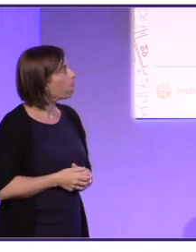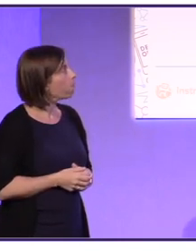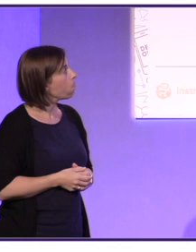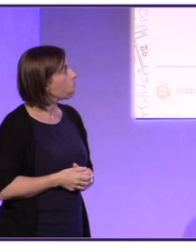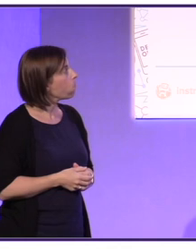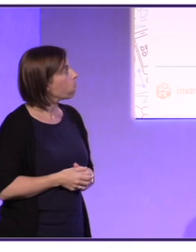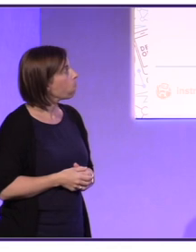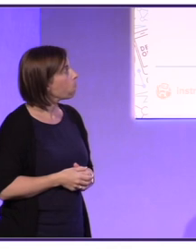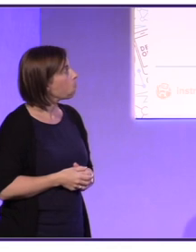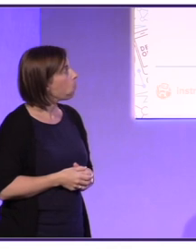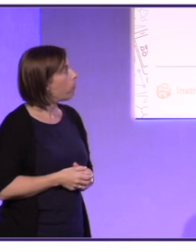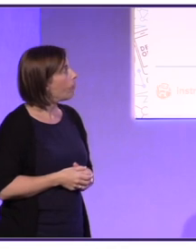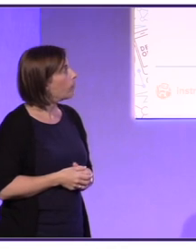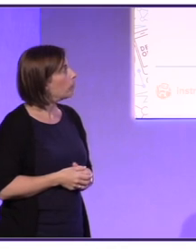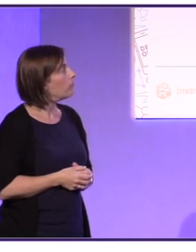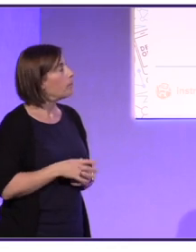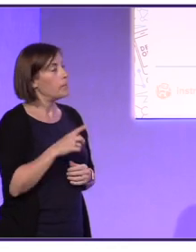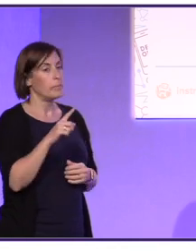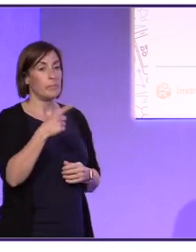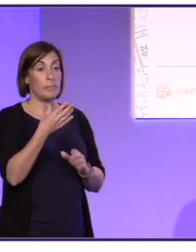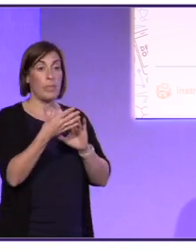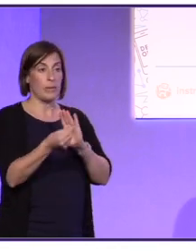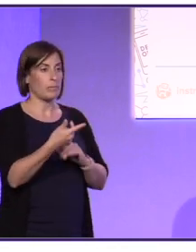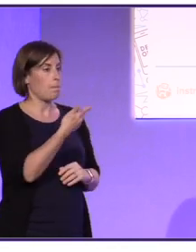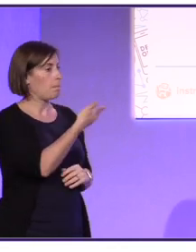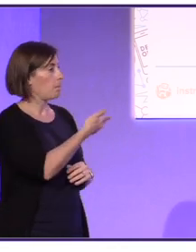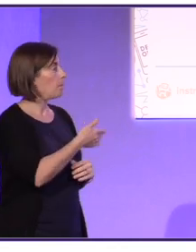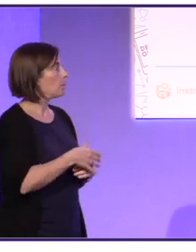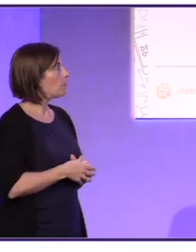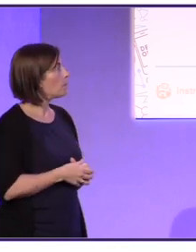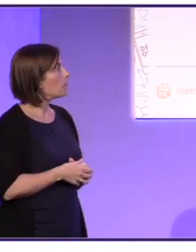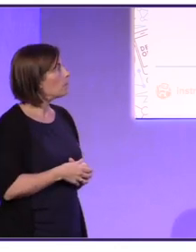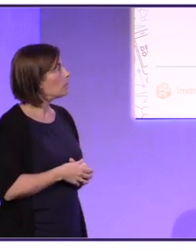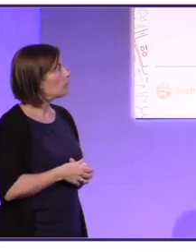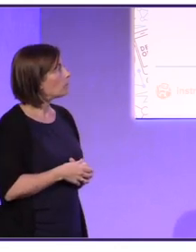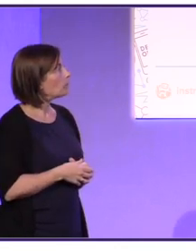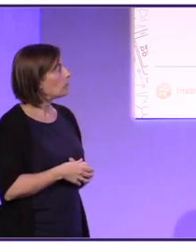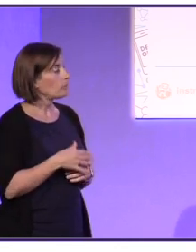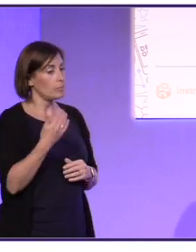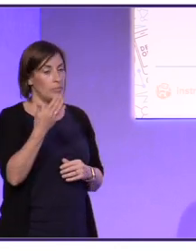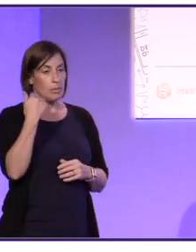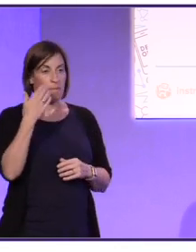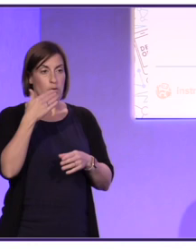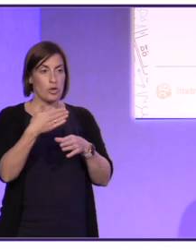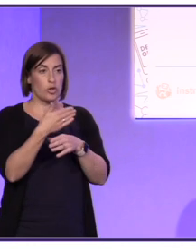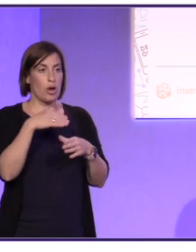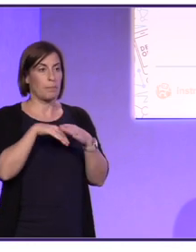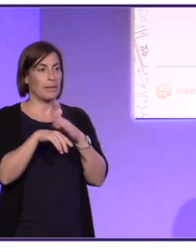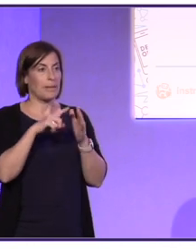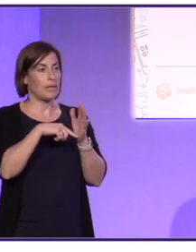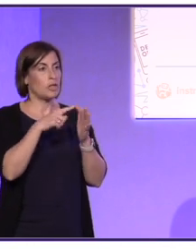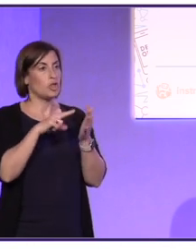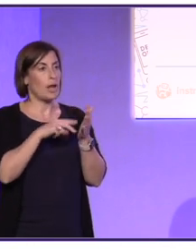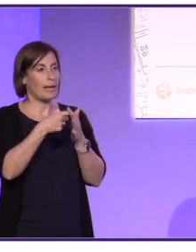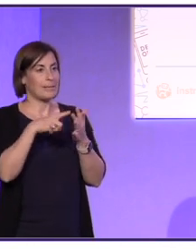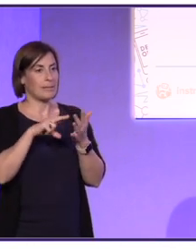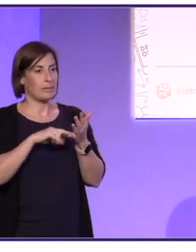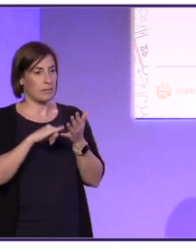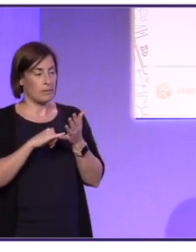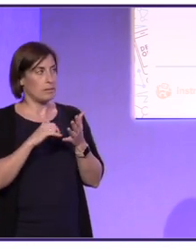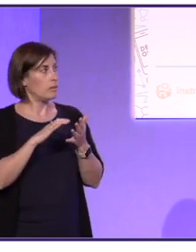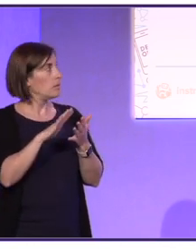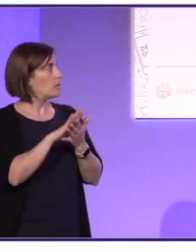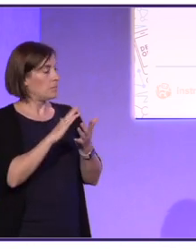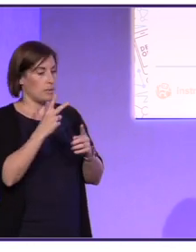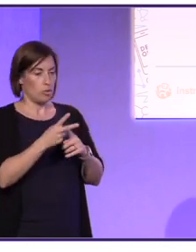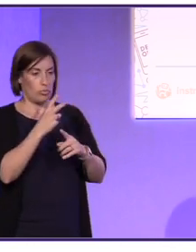This is another example of making something easy. We used to just have a Jenkins job. All it did was republish